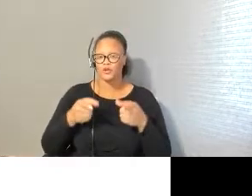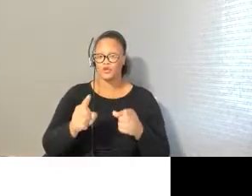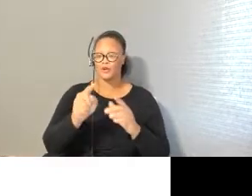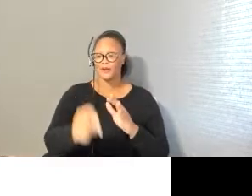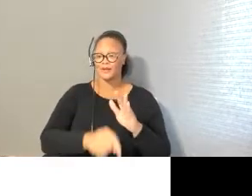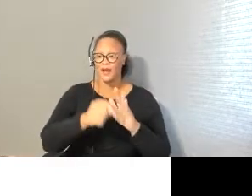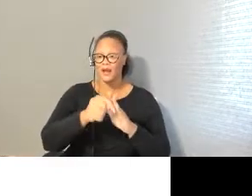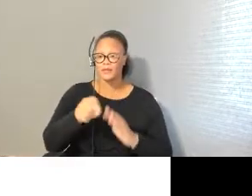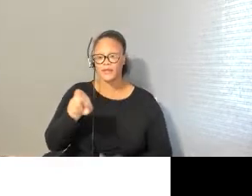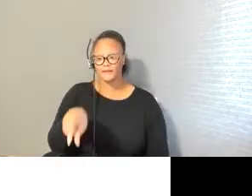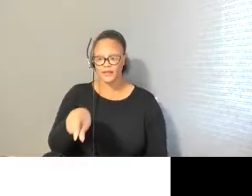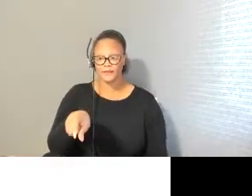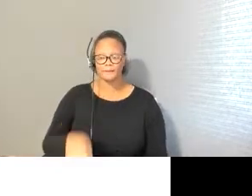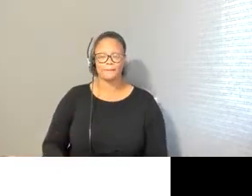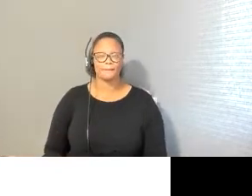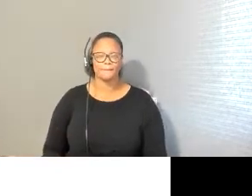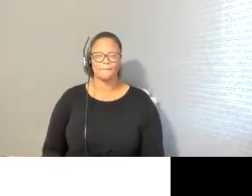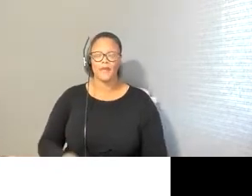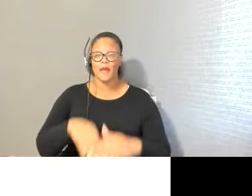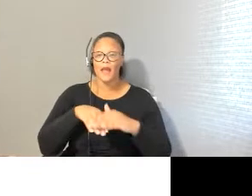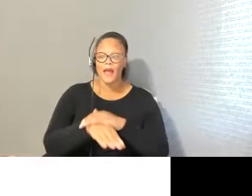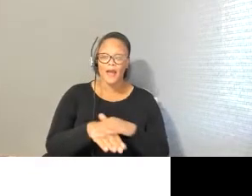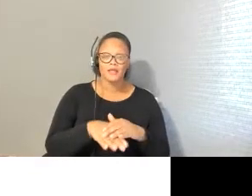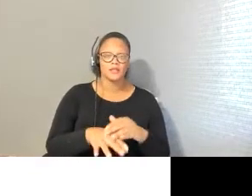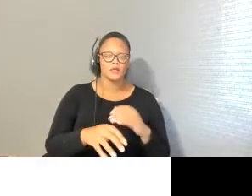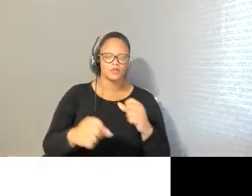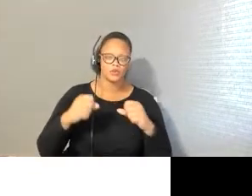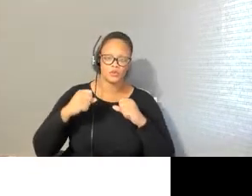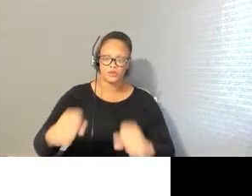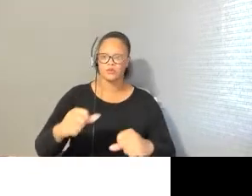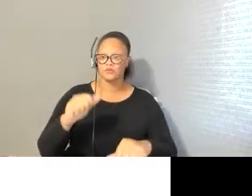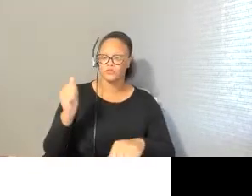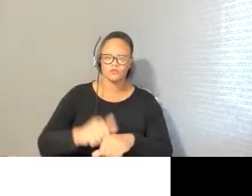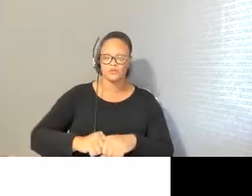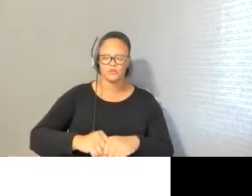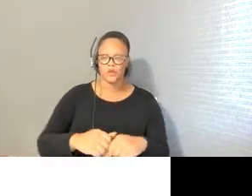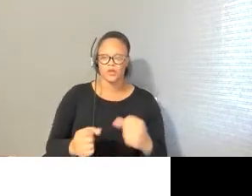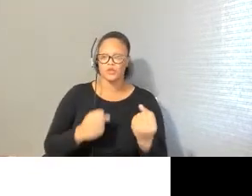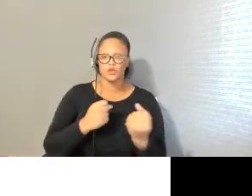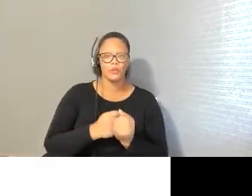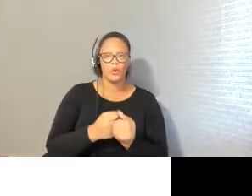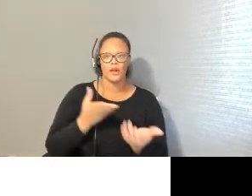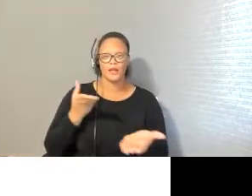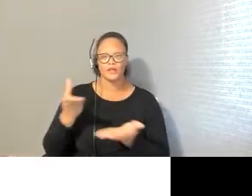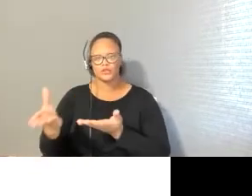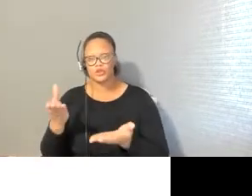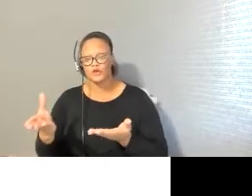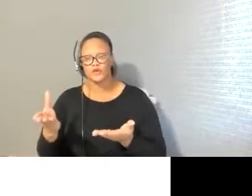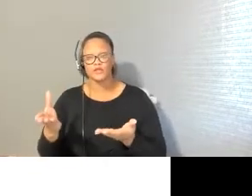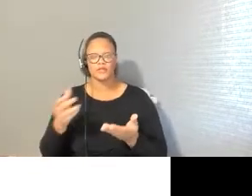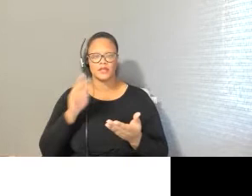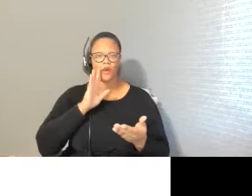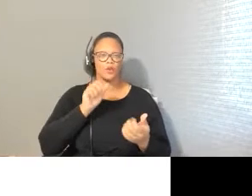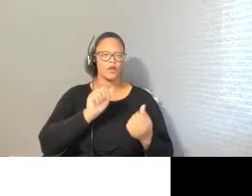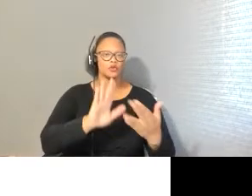is access to concrete support and services that address a family's needs and minimizes stress by challenges.